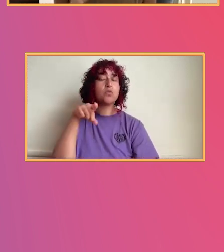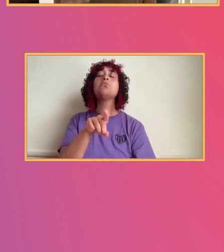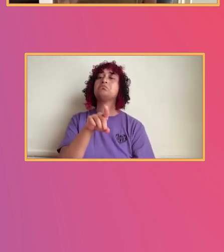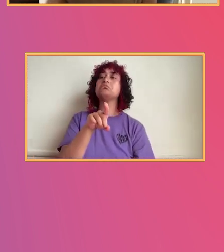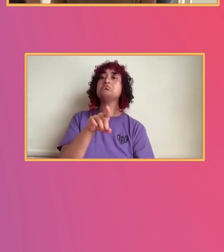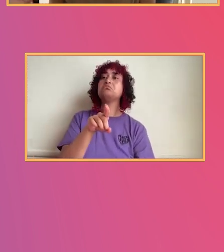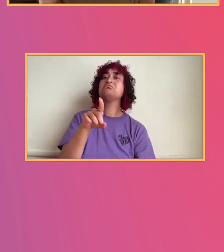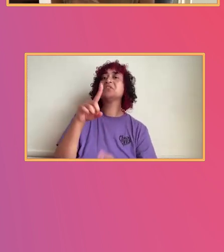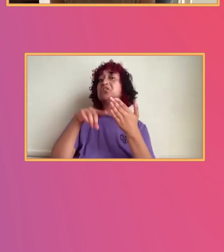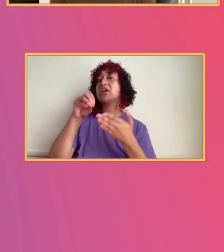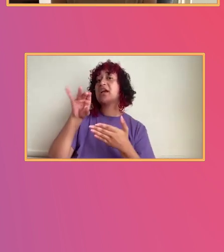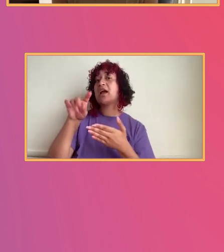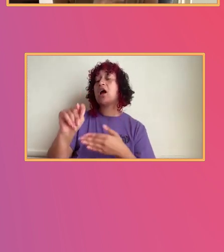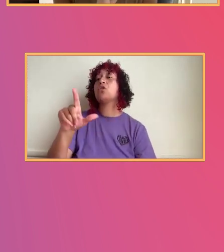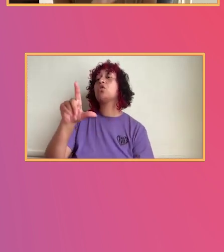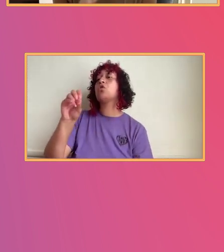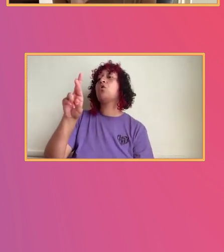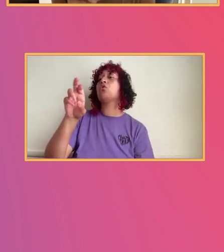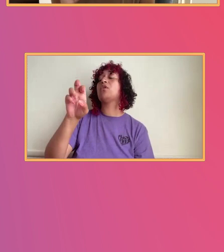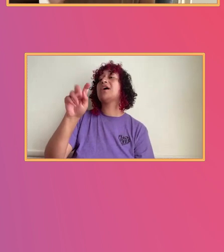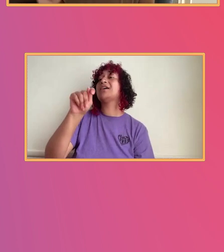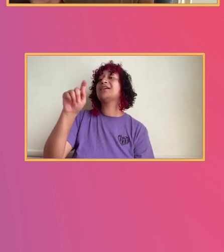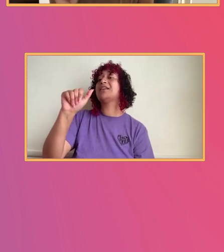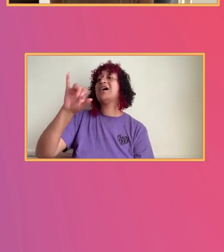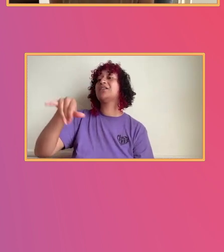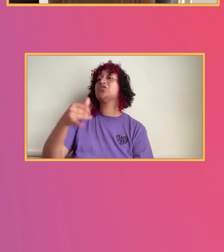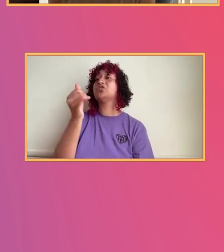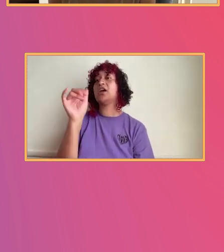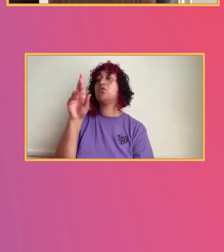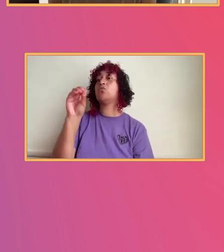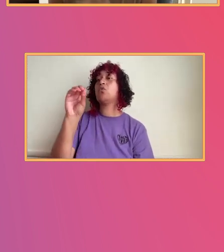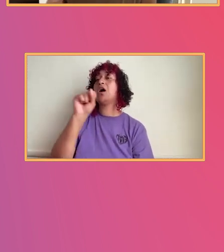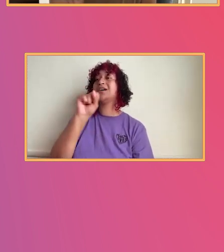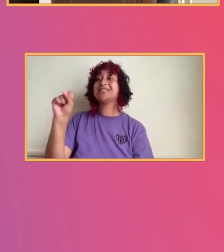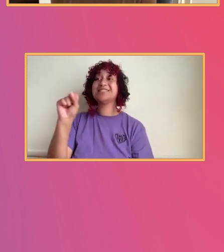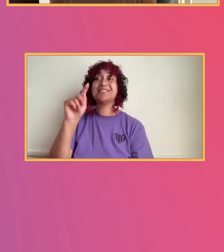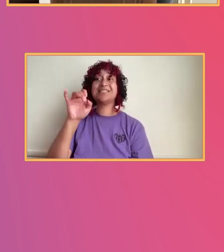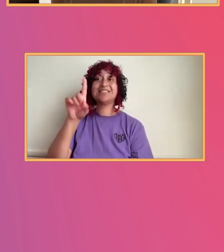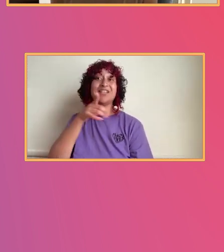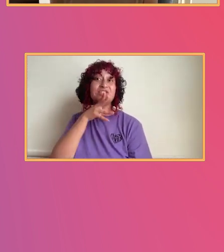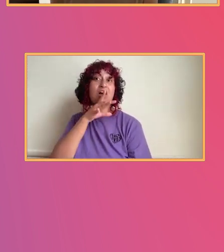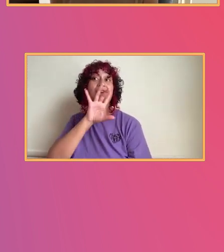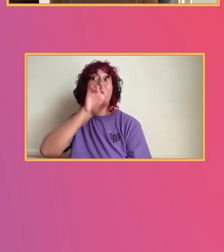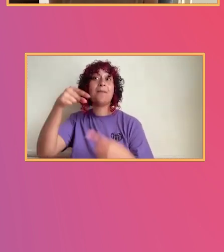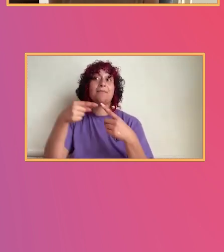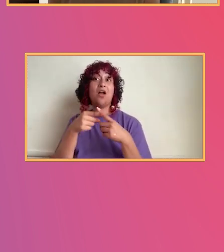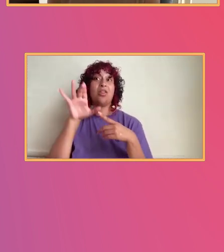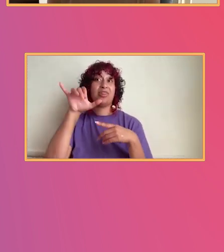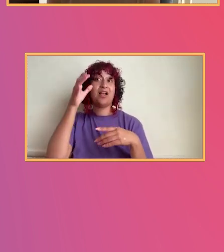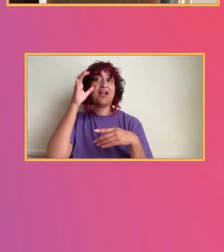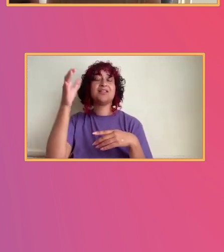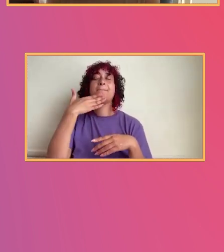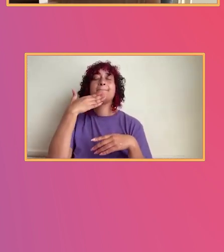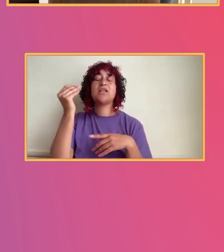out Loretta J. Ross. I'm going to say it again, Loretta J. Ross's TED Talk, all about that. Best 20 minutes that